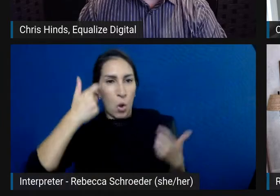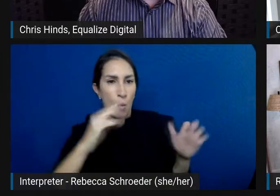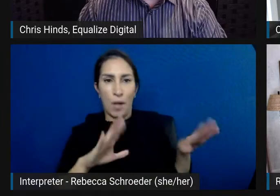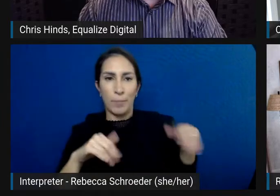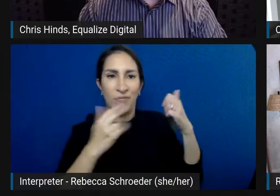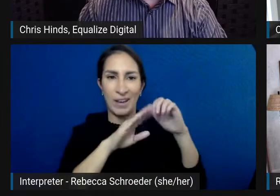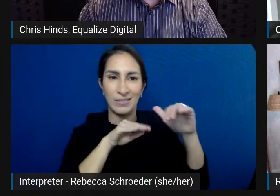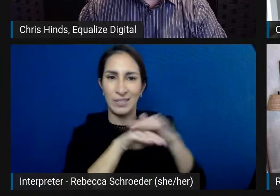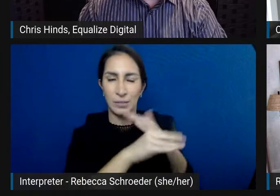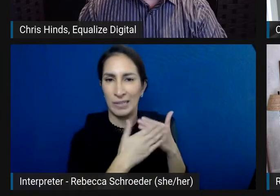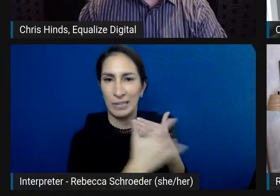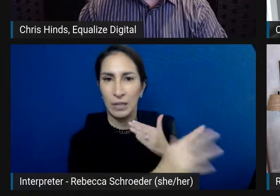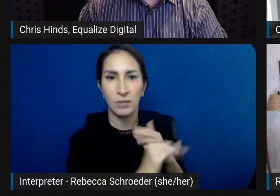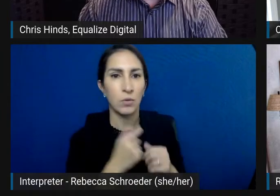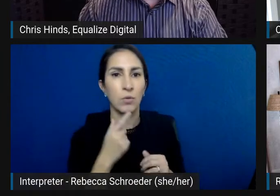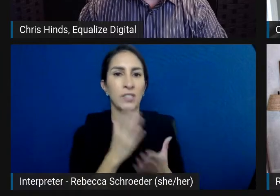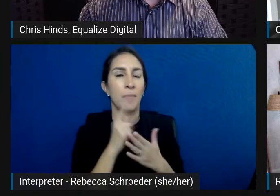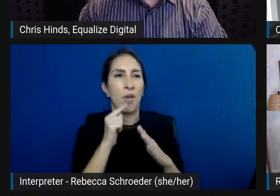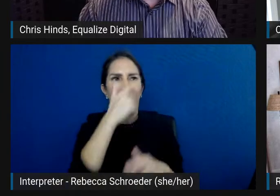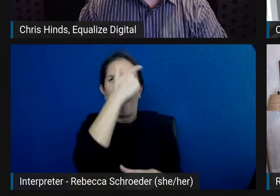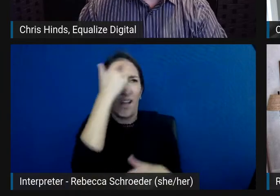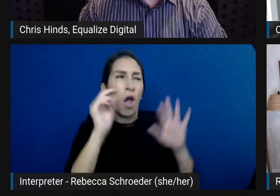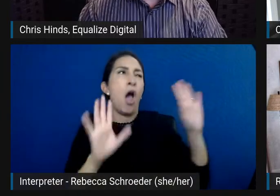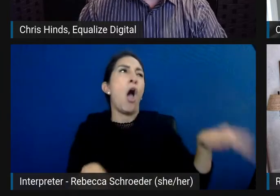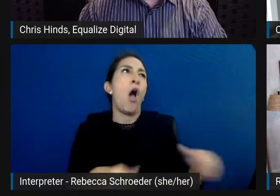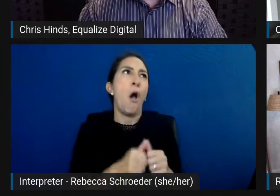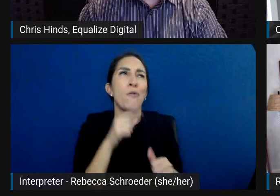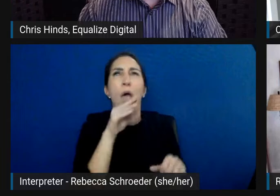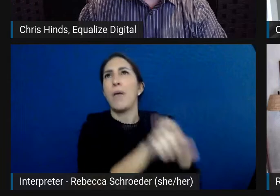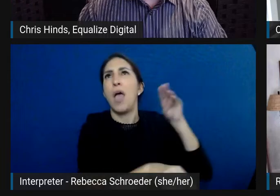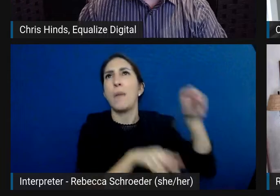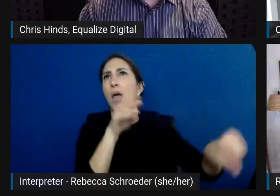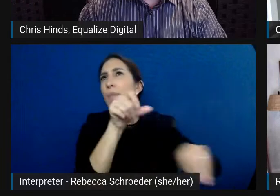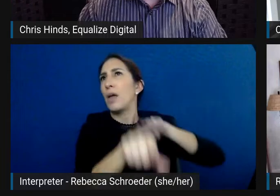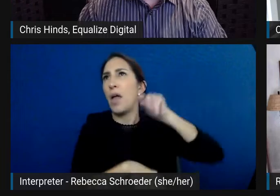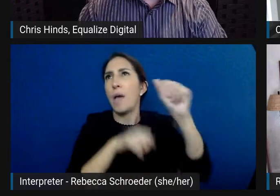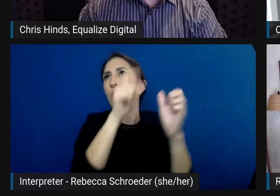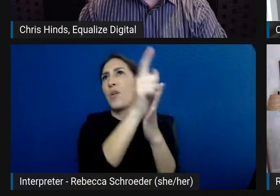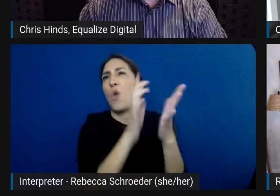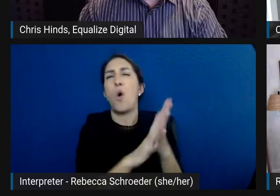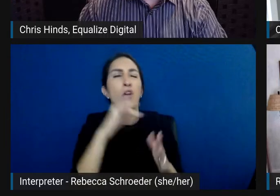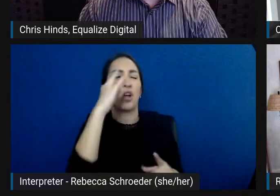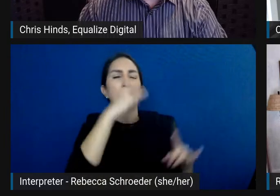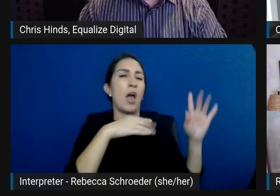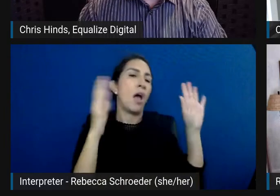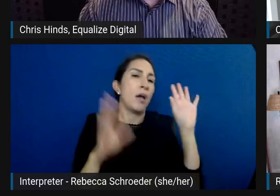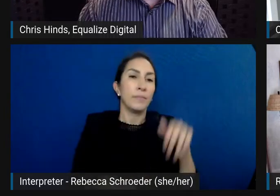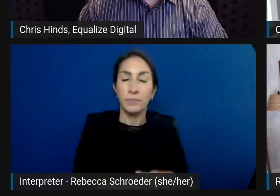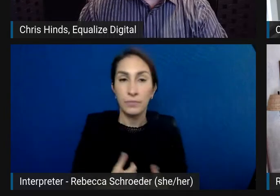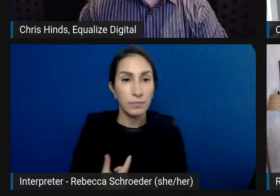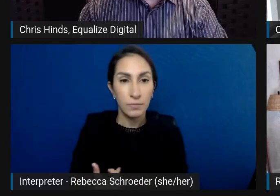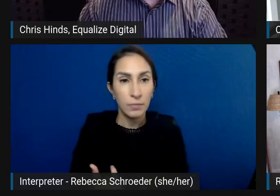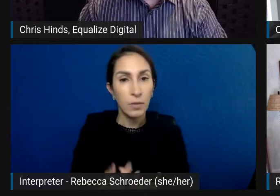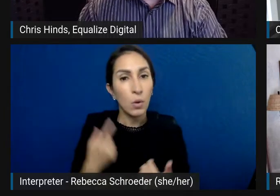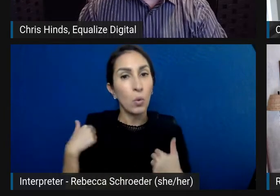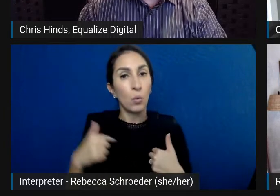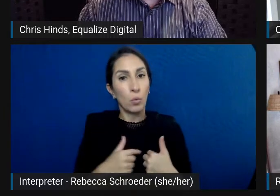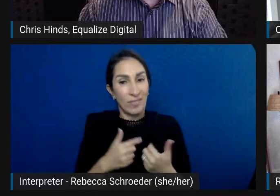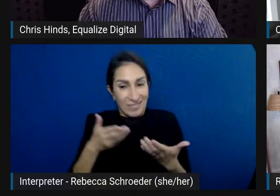be like, "Oh, it's just a bunch of lawyers getting paid and blah blah blah." But like, we live in a